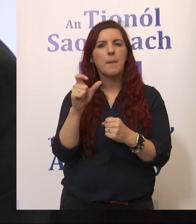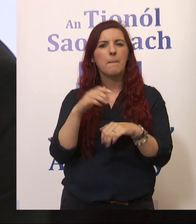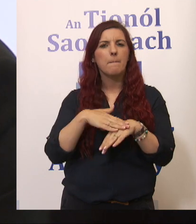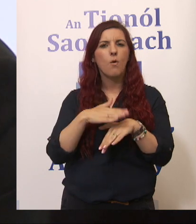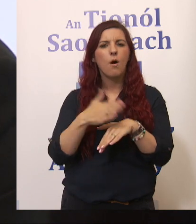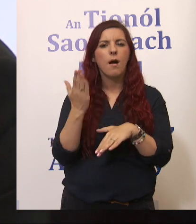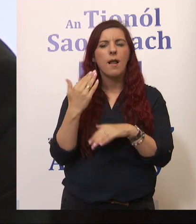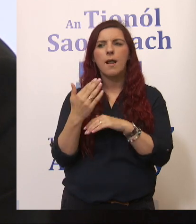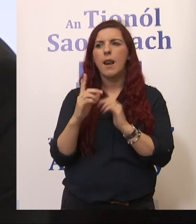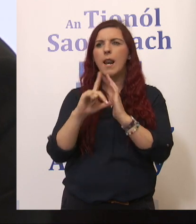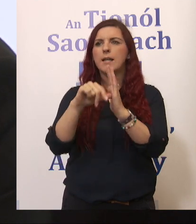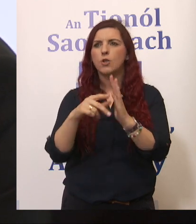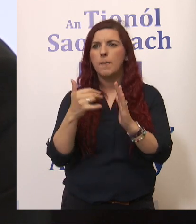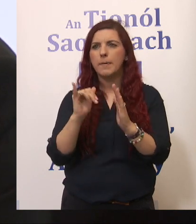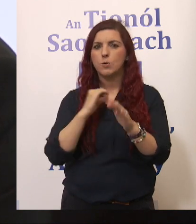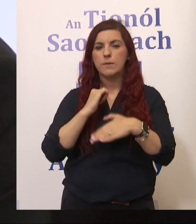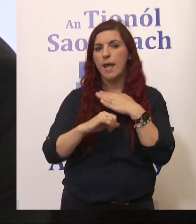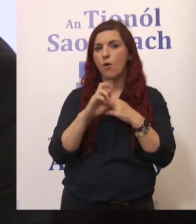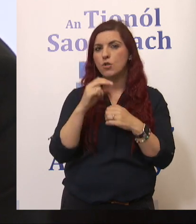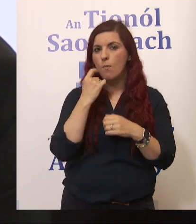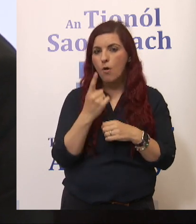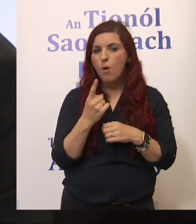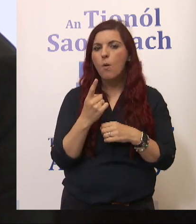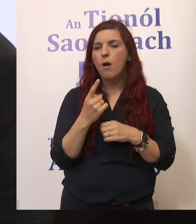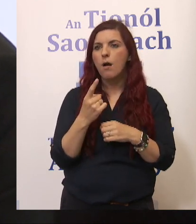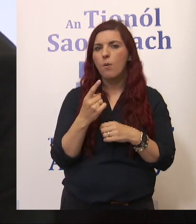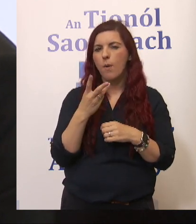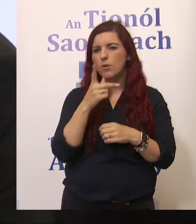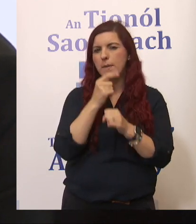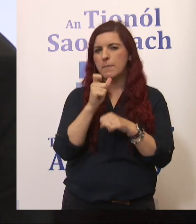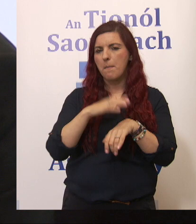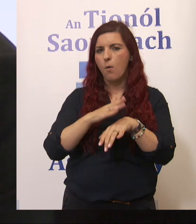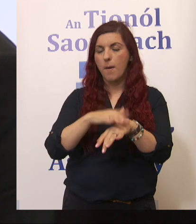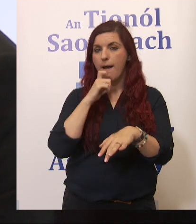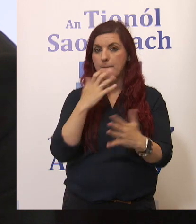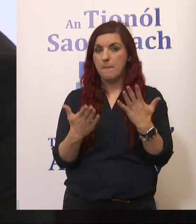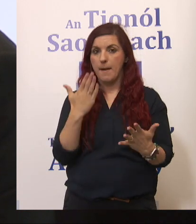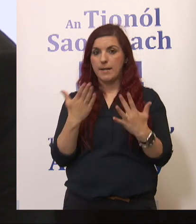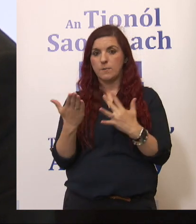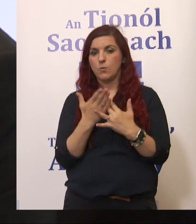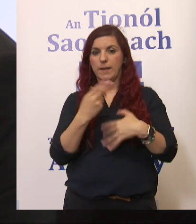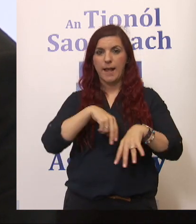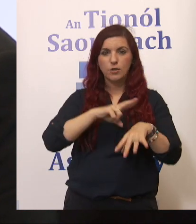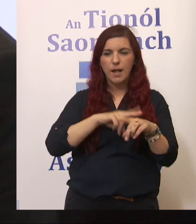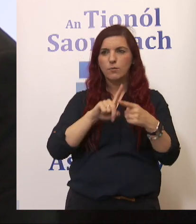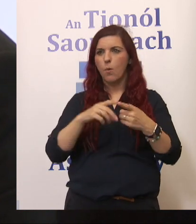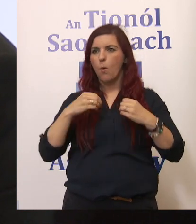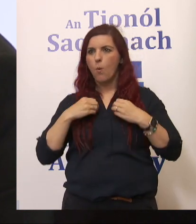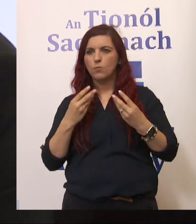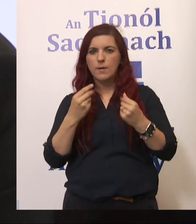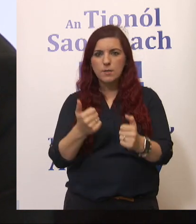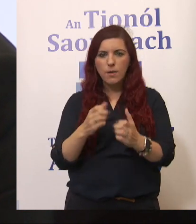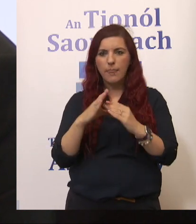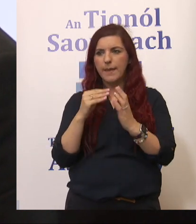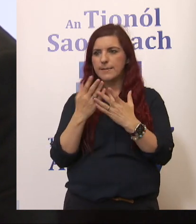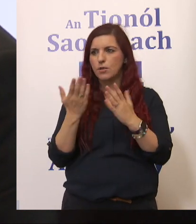on, either today or tomorrow. But there's a balance there between national allocations and then, if you like, own resources, things that are raised